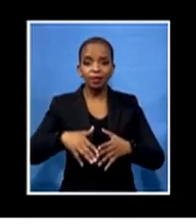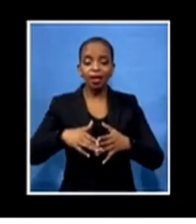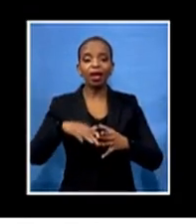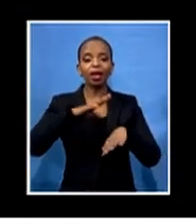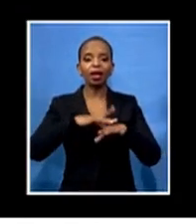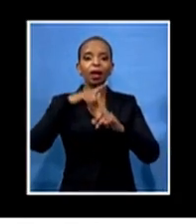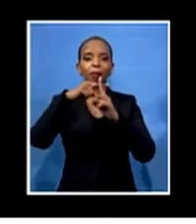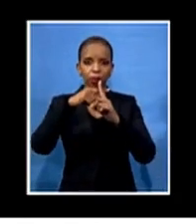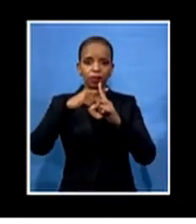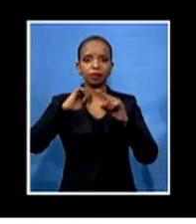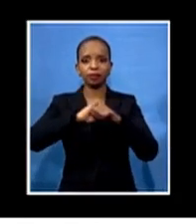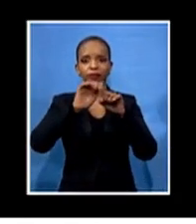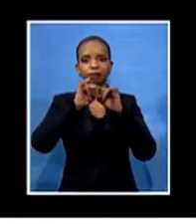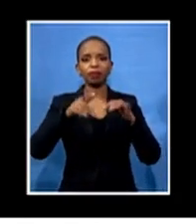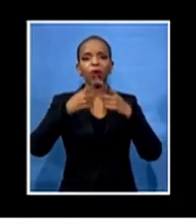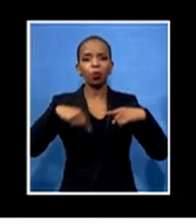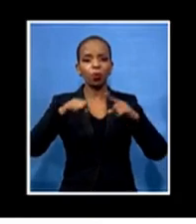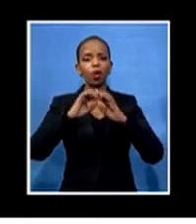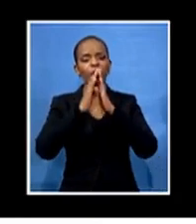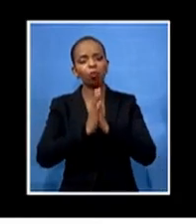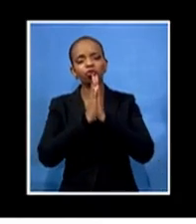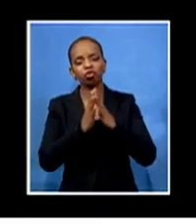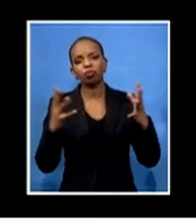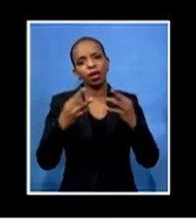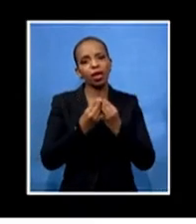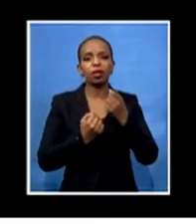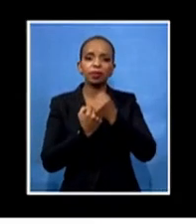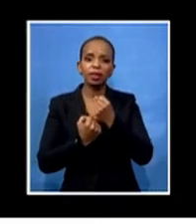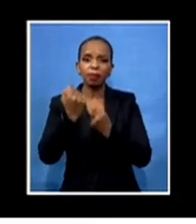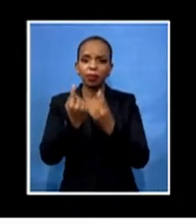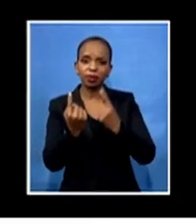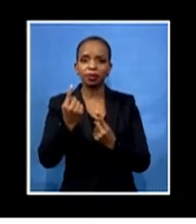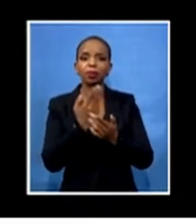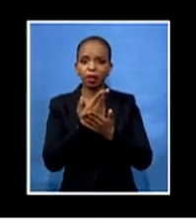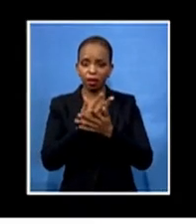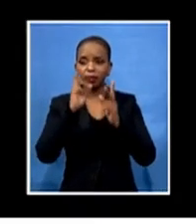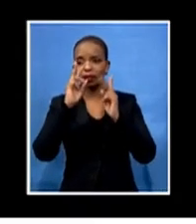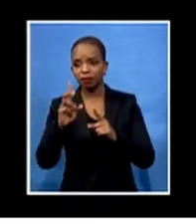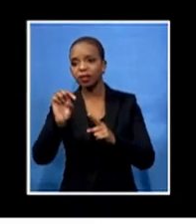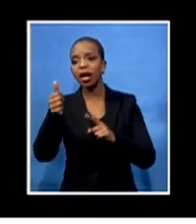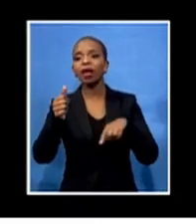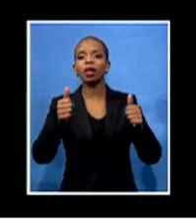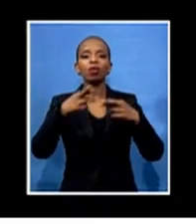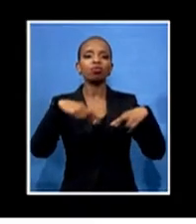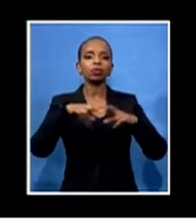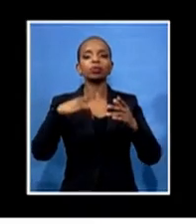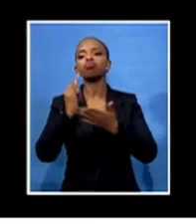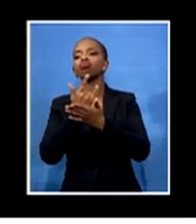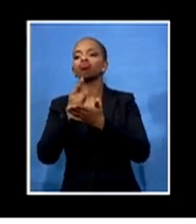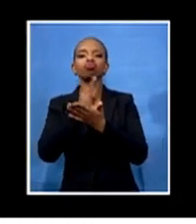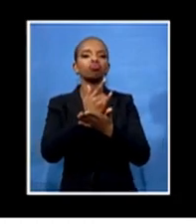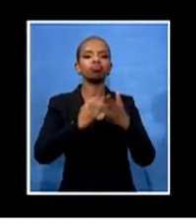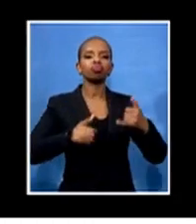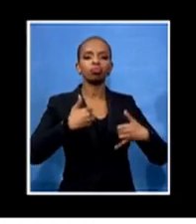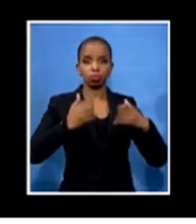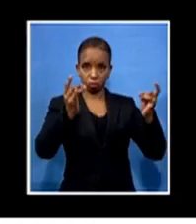each other. We are able to visit other rooms and we chat and have a great time. We also get to watch TV. The food is delicious and